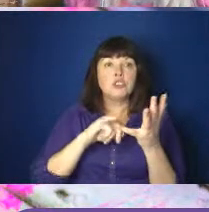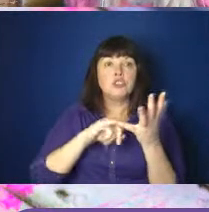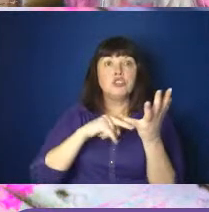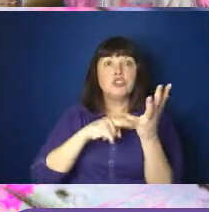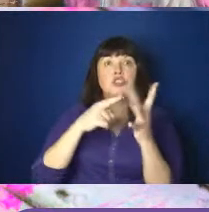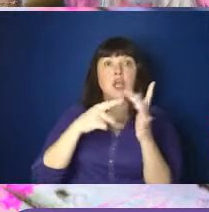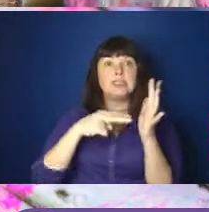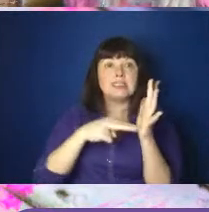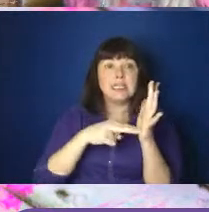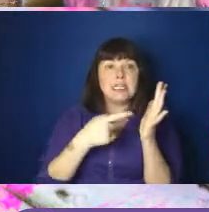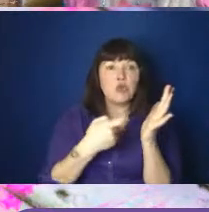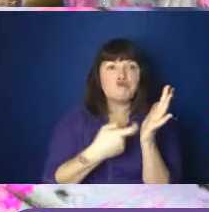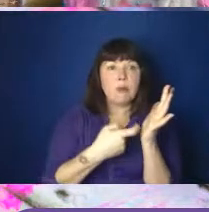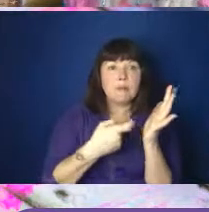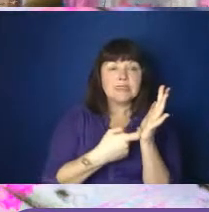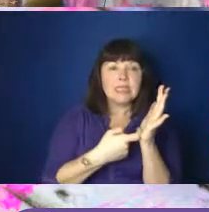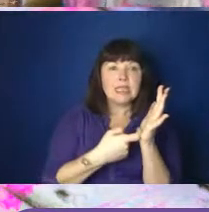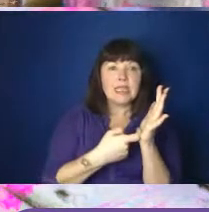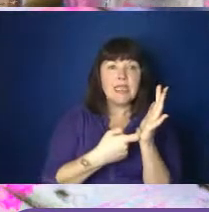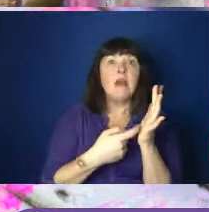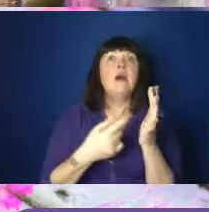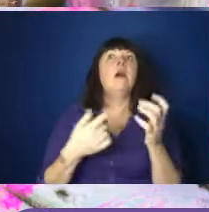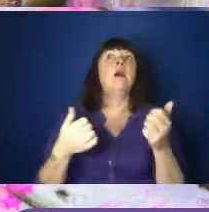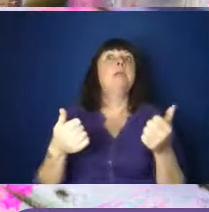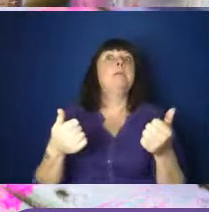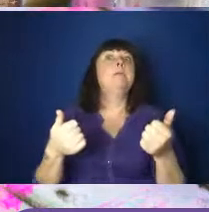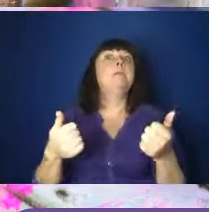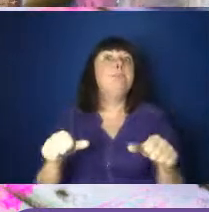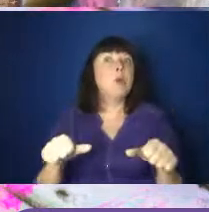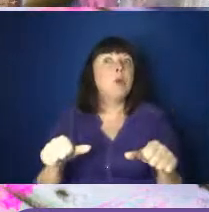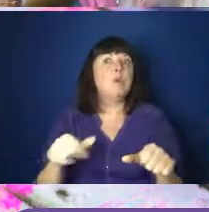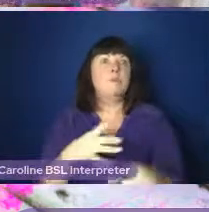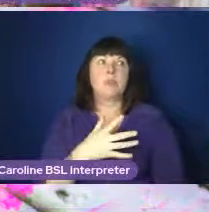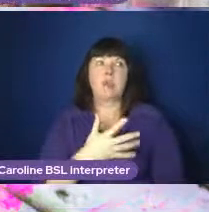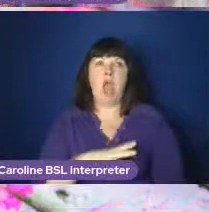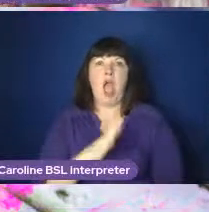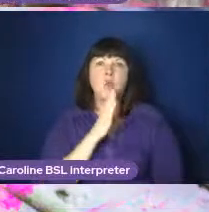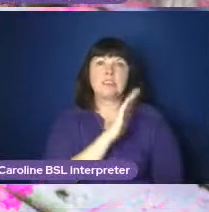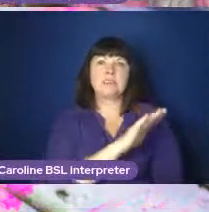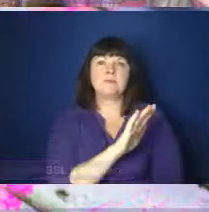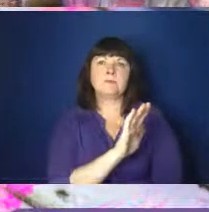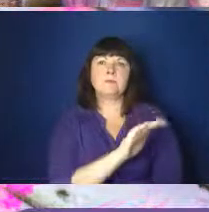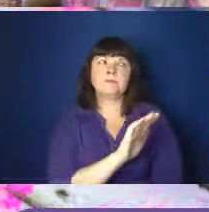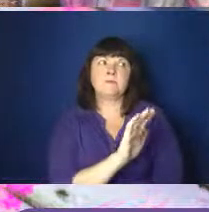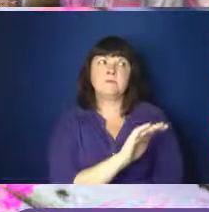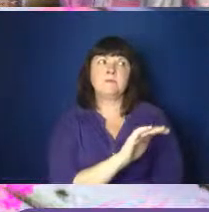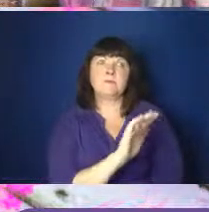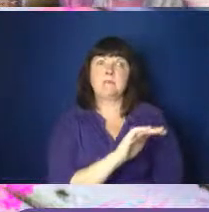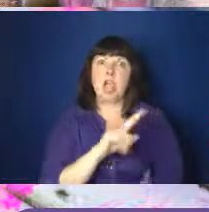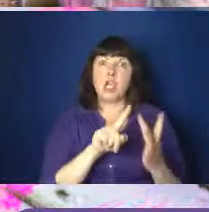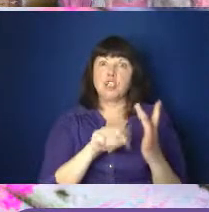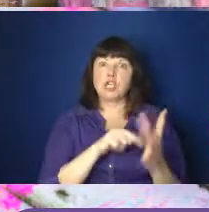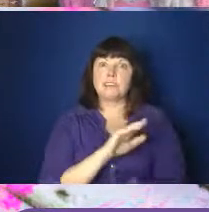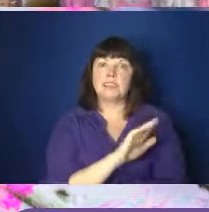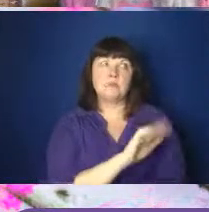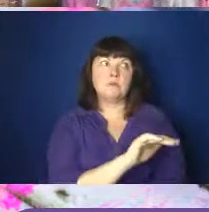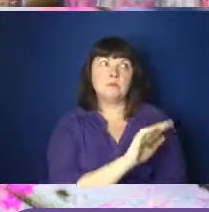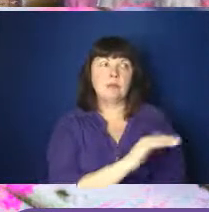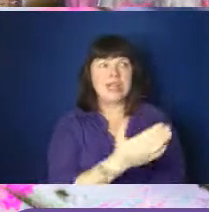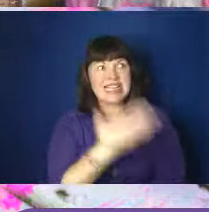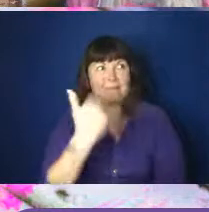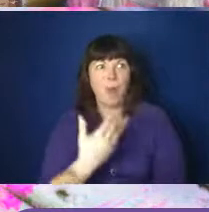so glad that you have made it. I was harassing Justin earlier today saying that he needed to come on the